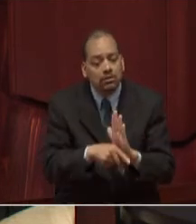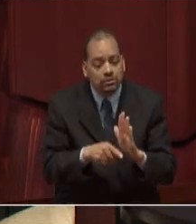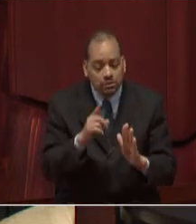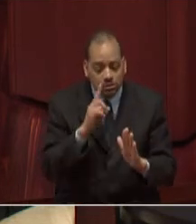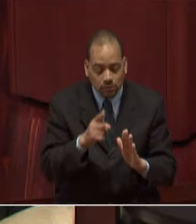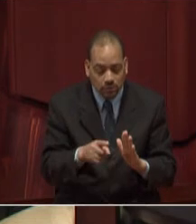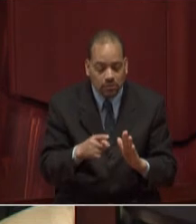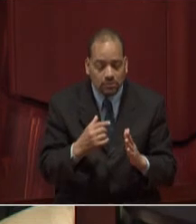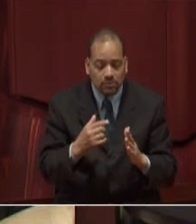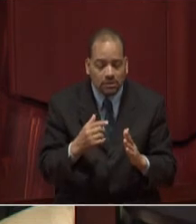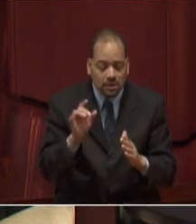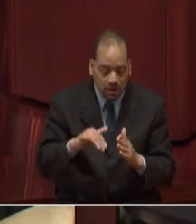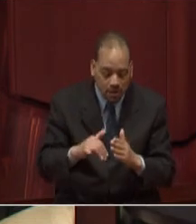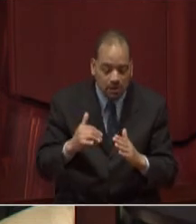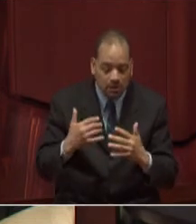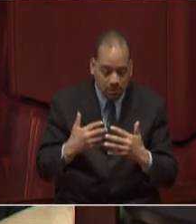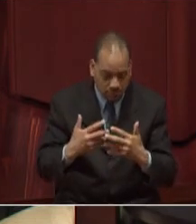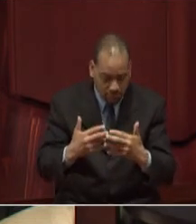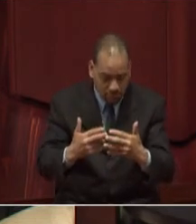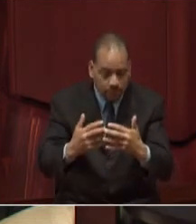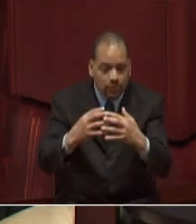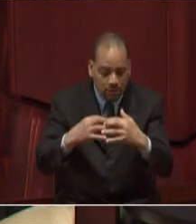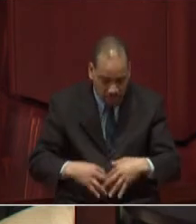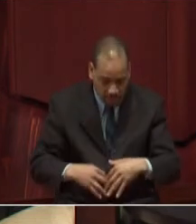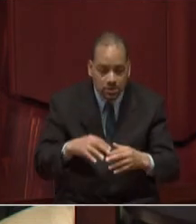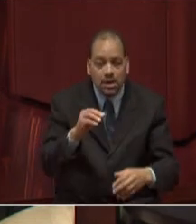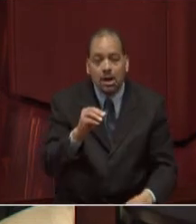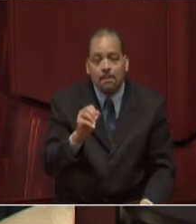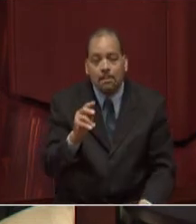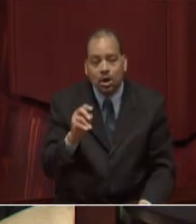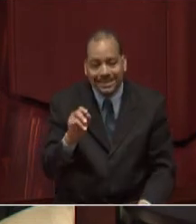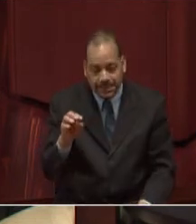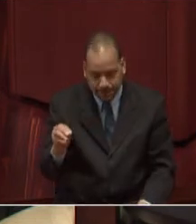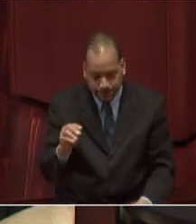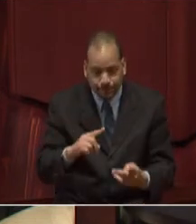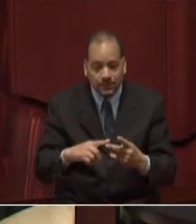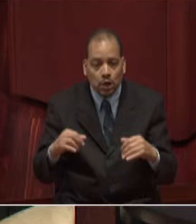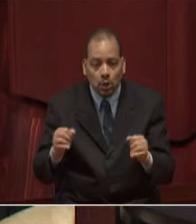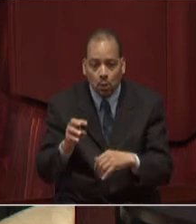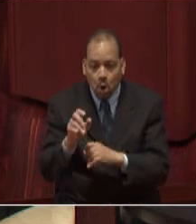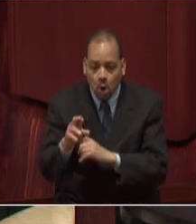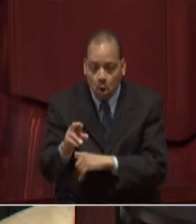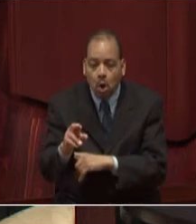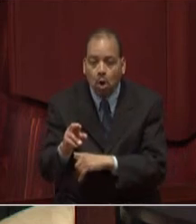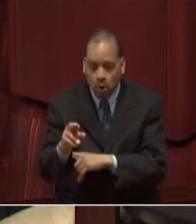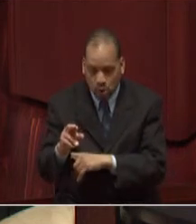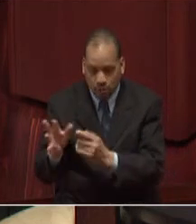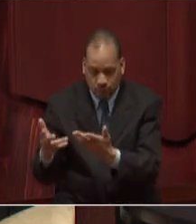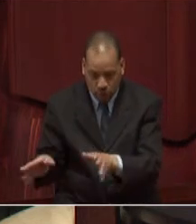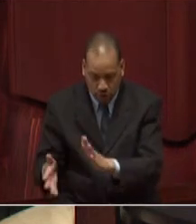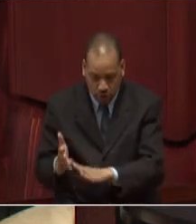of Marxism in the world, an end to the Cold War, reduction of nuclear weapons for the first time in